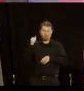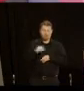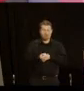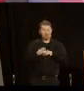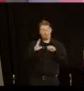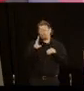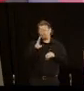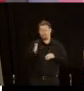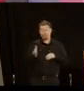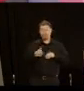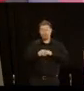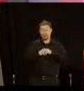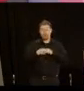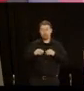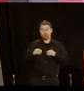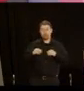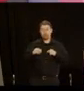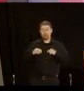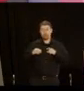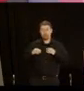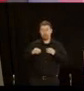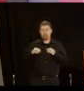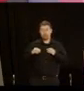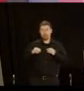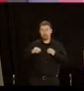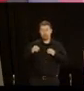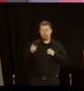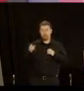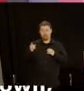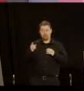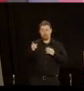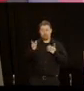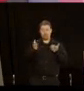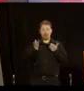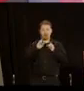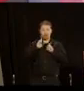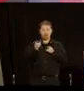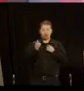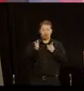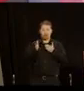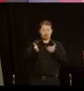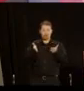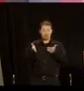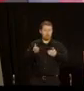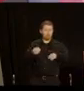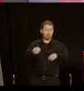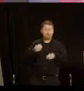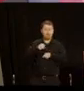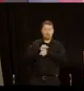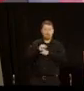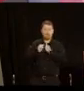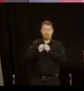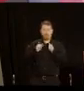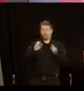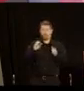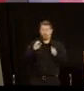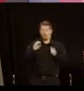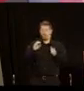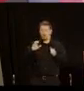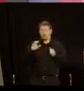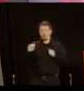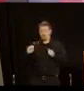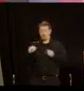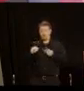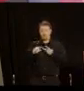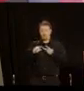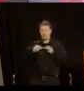because he's ordering room service or something. I've had the great opportunity to work with ACA, to work with the